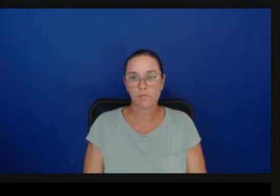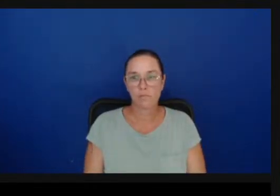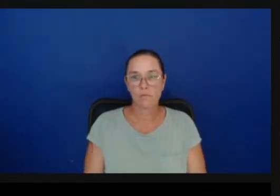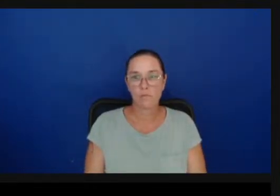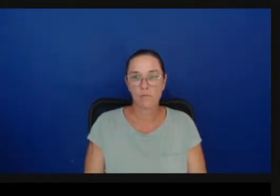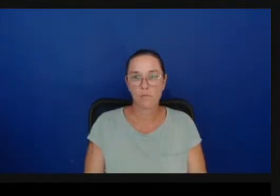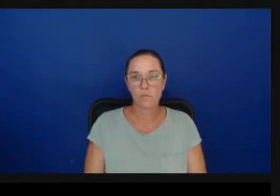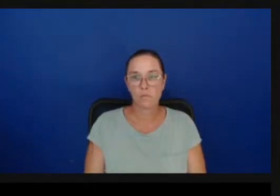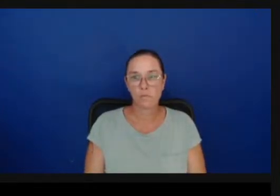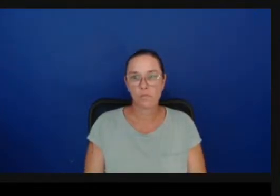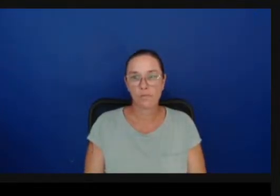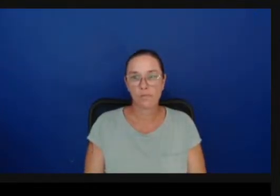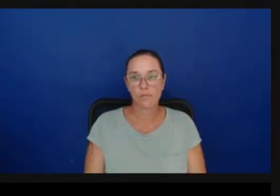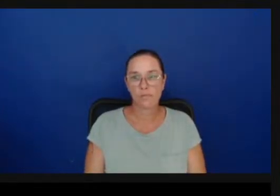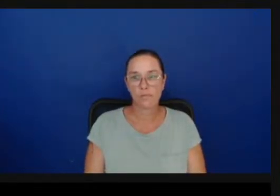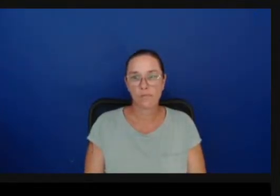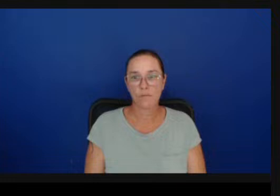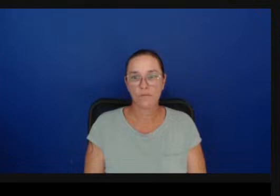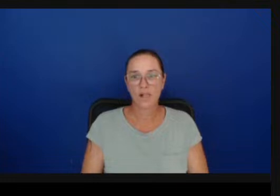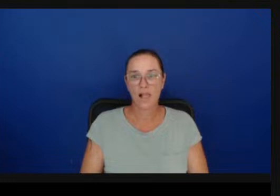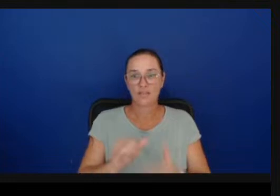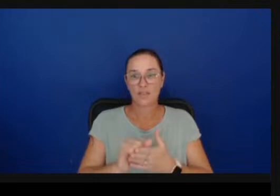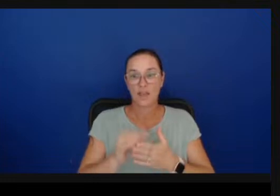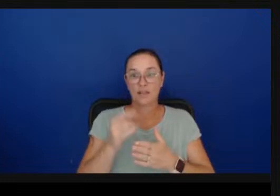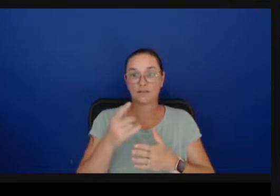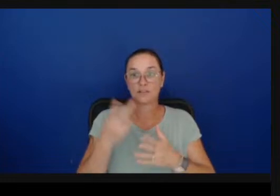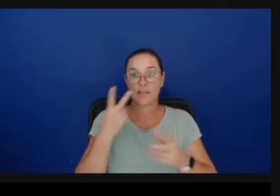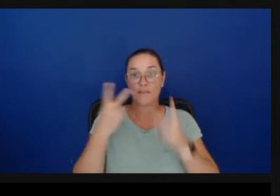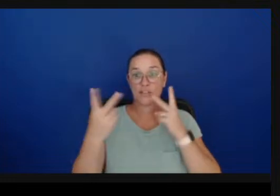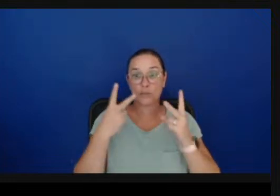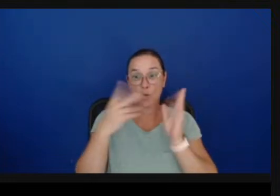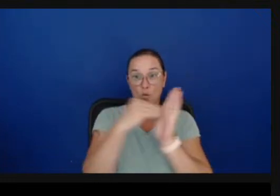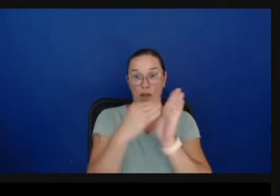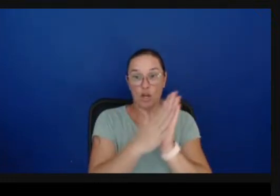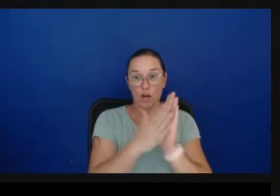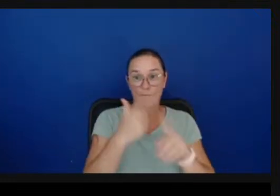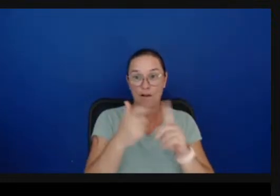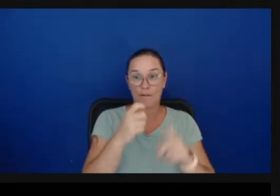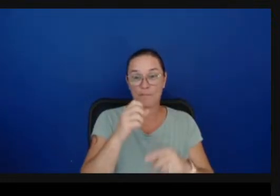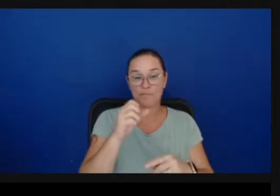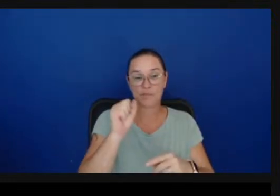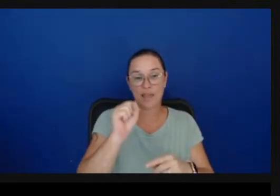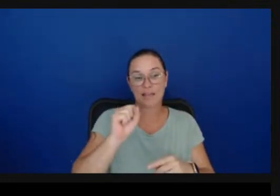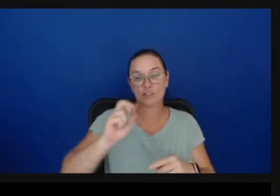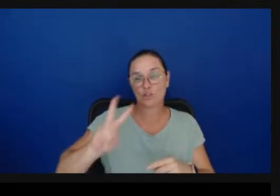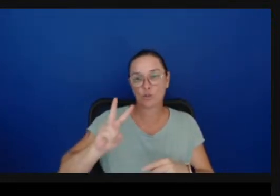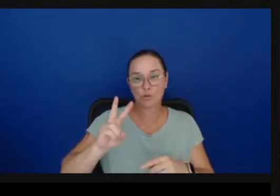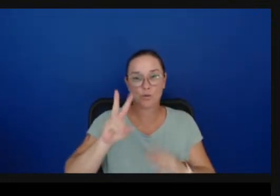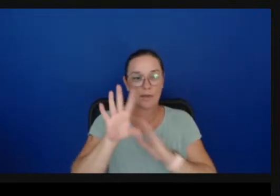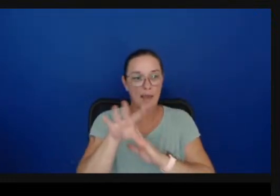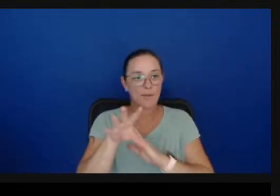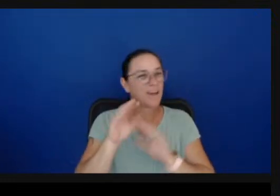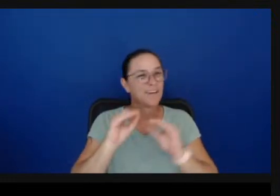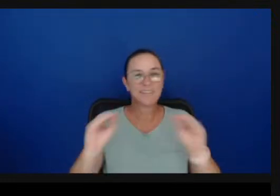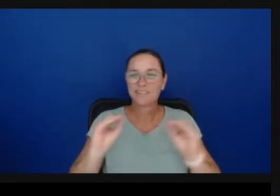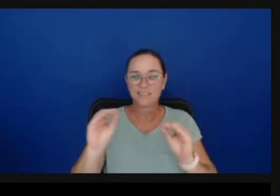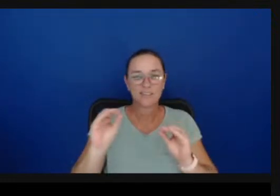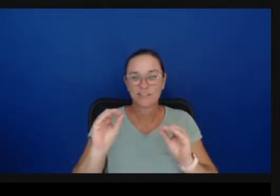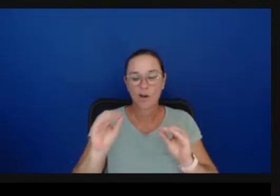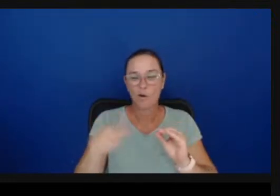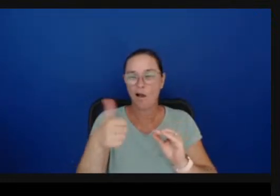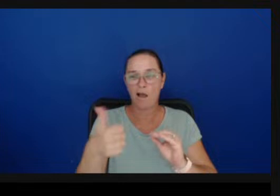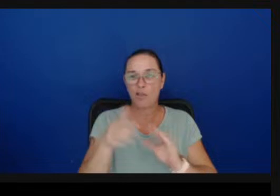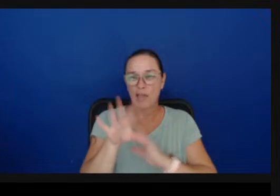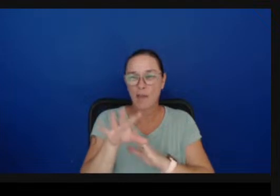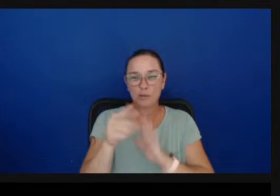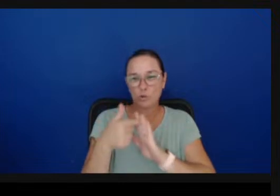Yeah, so that's the visible record from the S2 camera. None of the other cameras really show anything